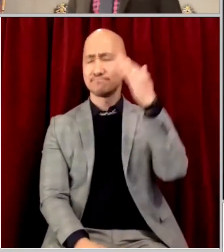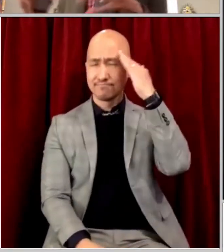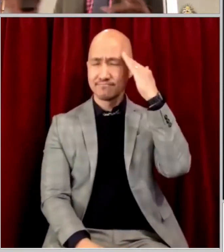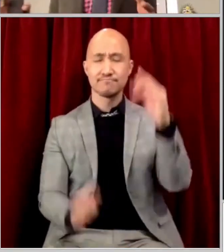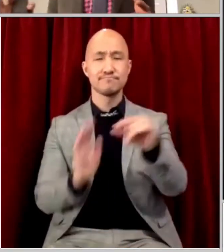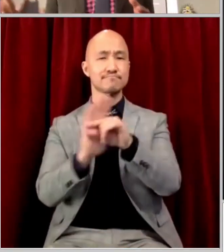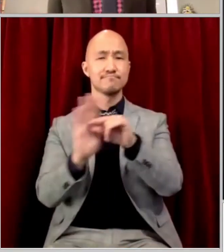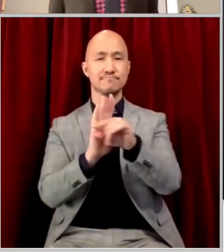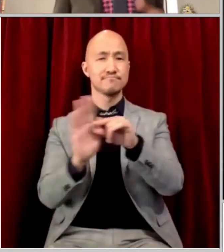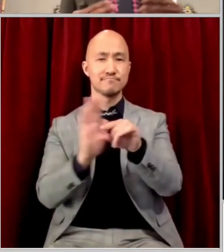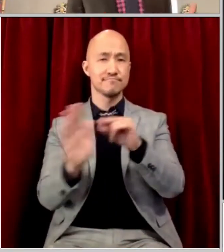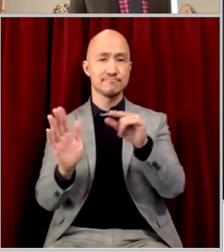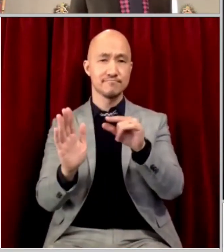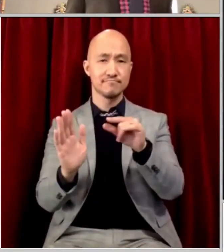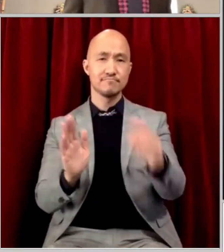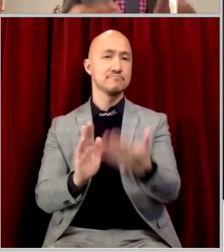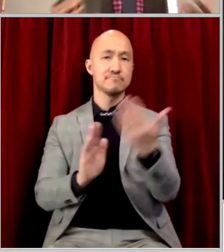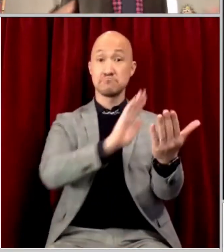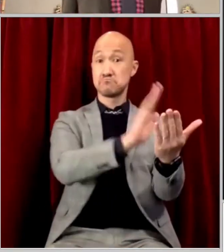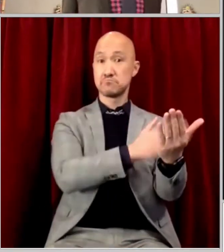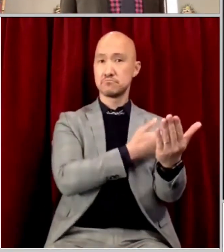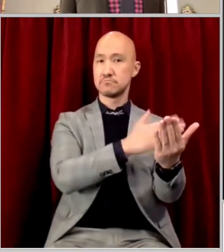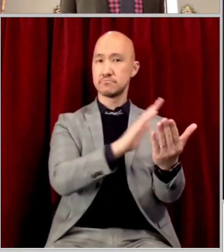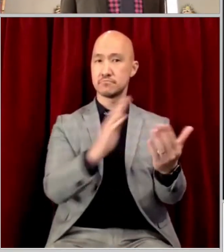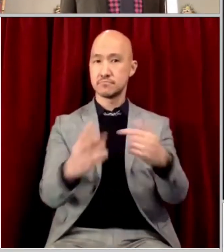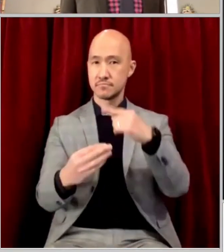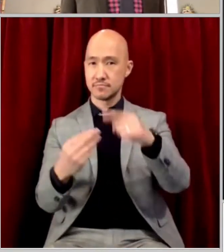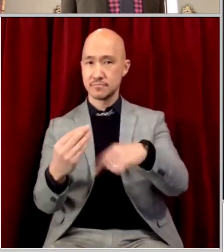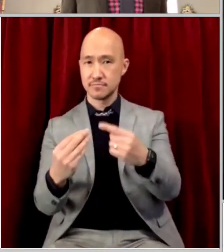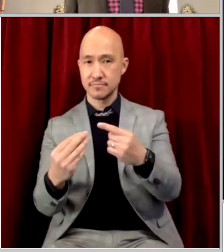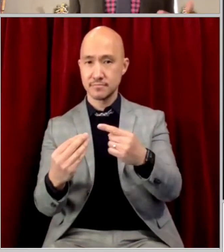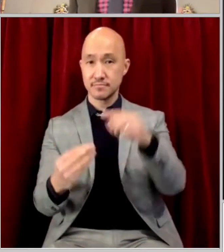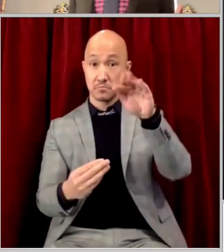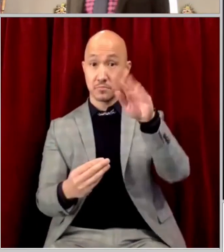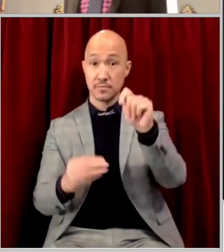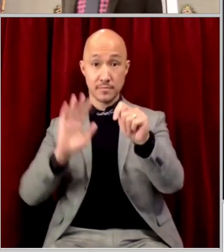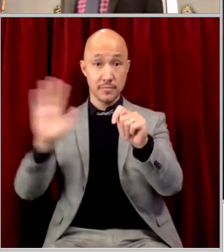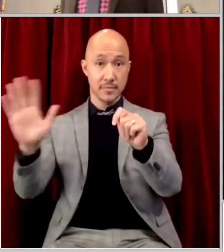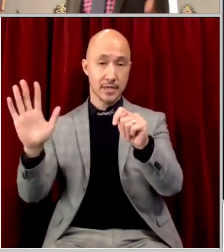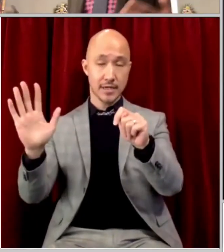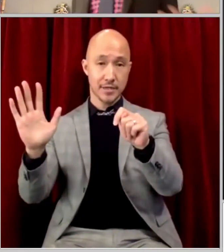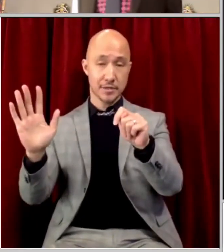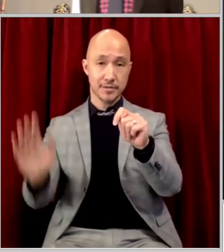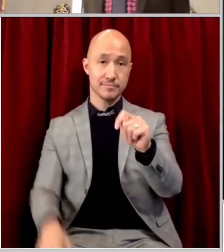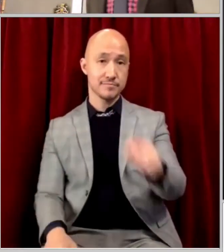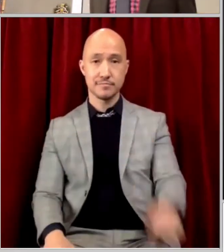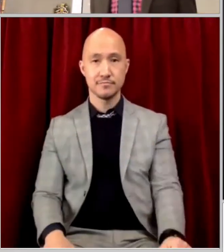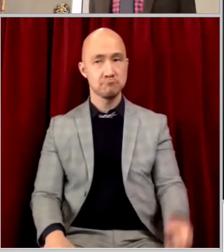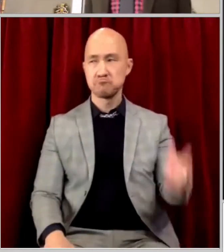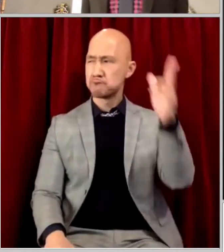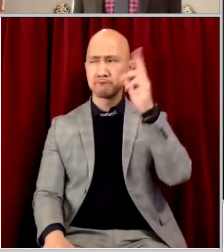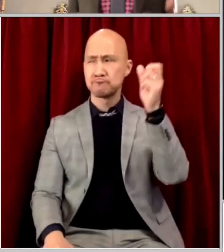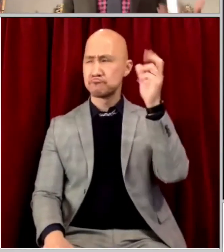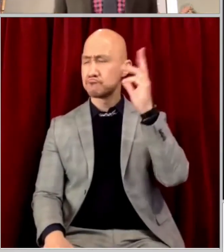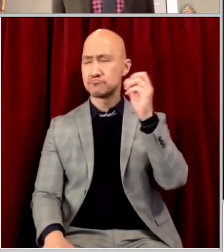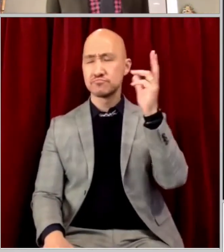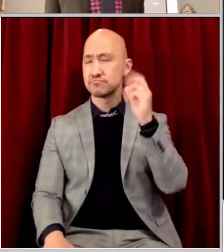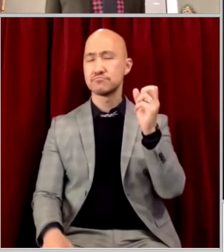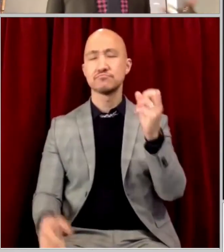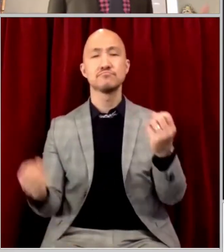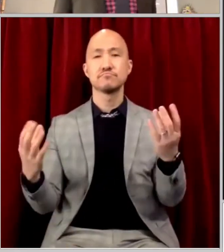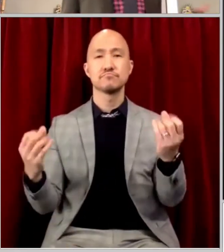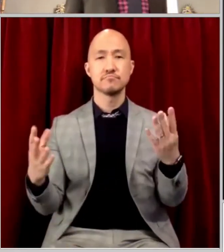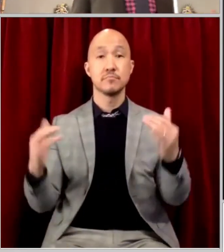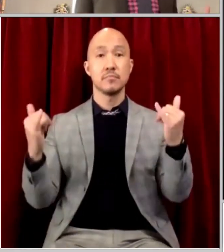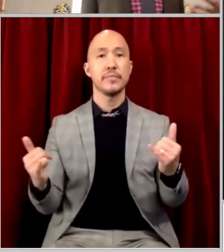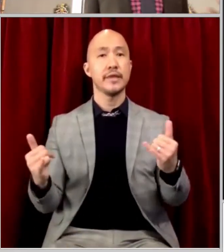about it. It doesn't matter who you are. You've heard "This Little Light of Mine," right? "I'm going to let it shine." We've all heard those songs. Let's dig a little